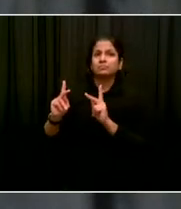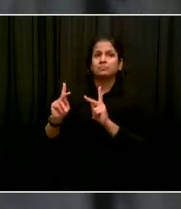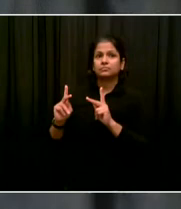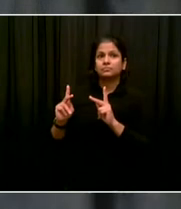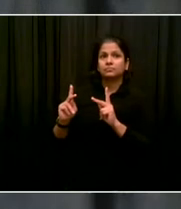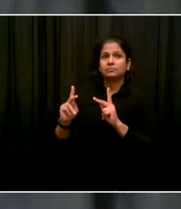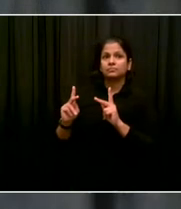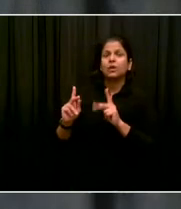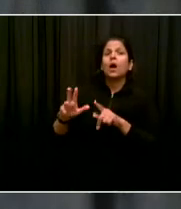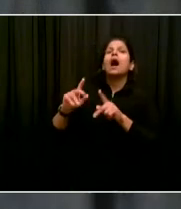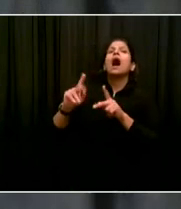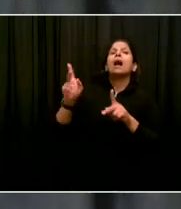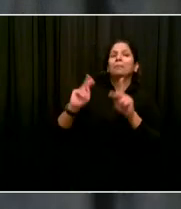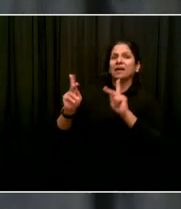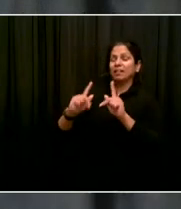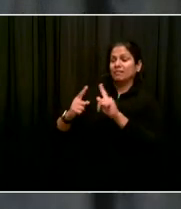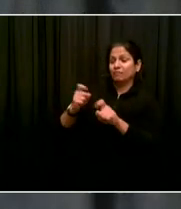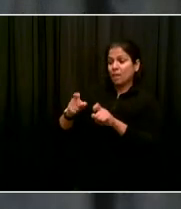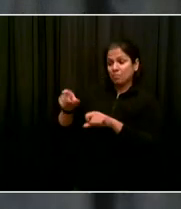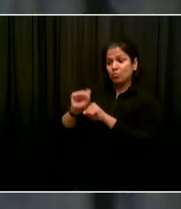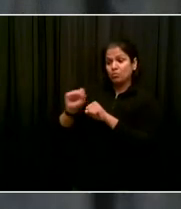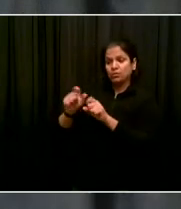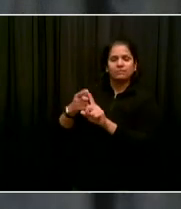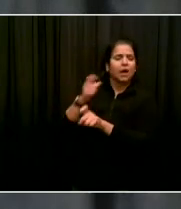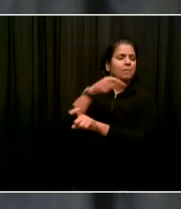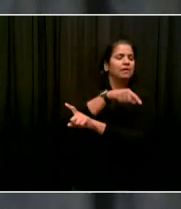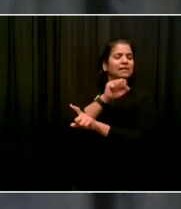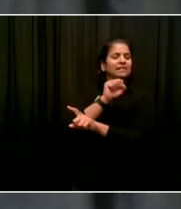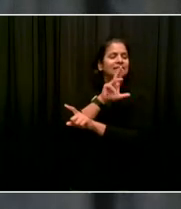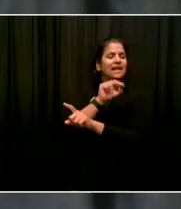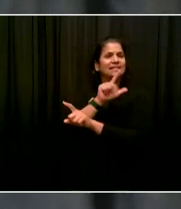look at it, look at the content of